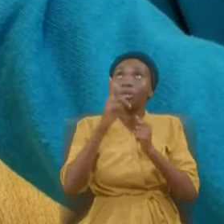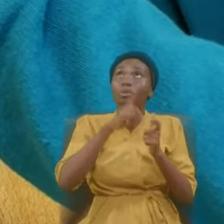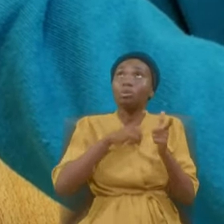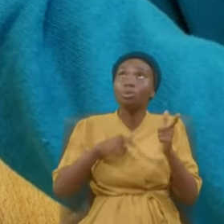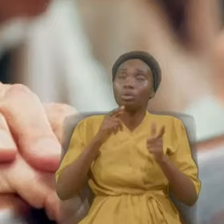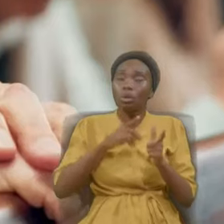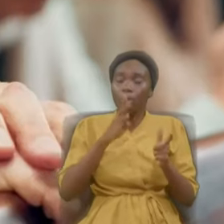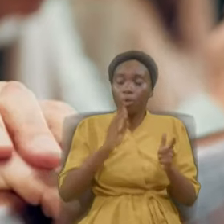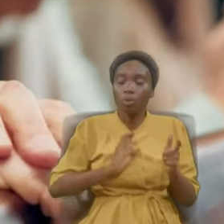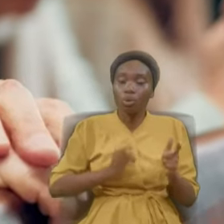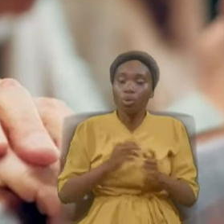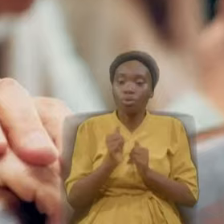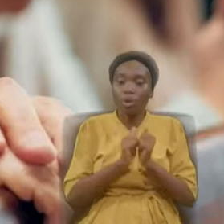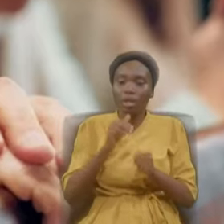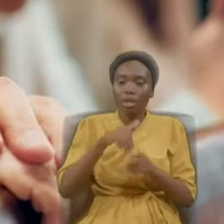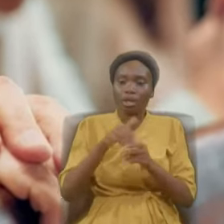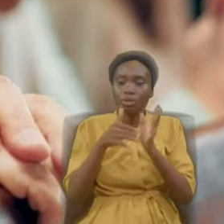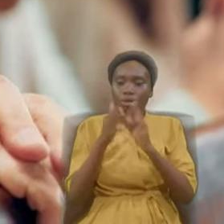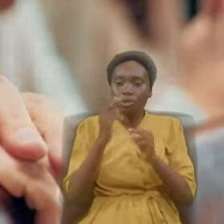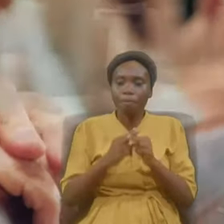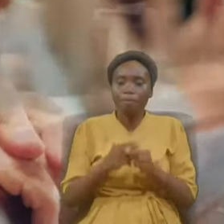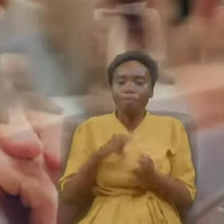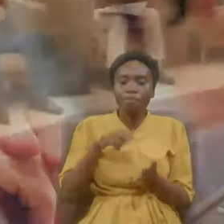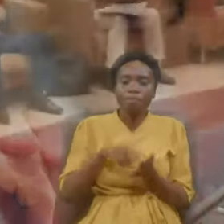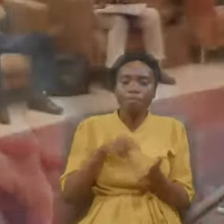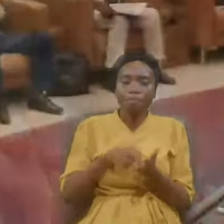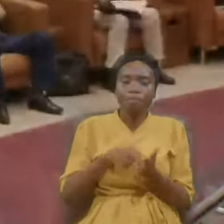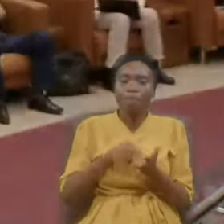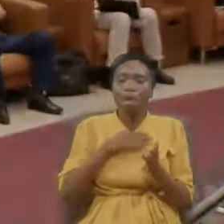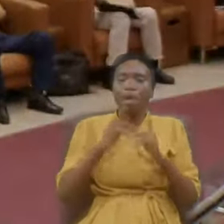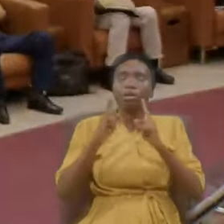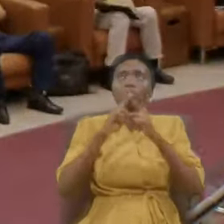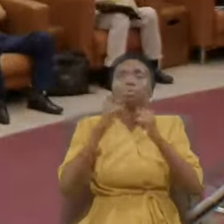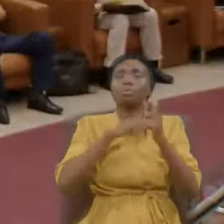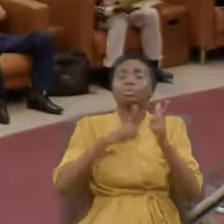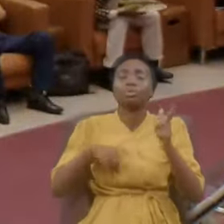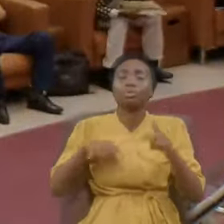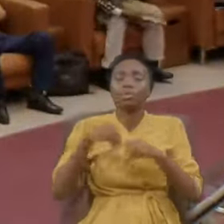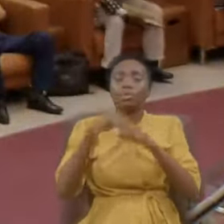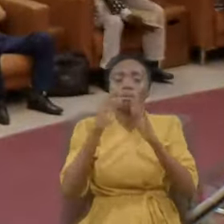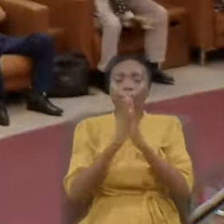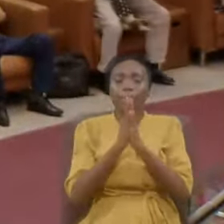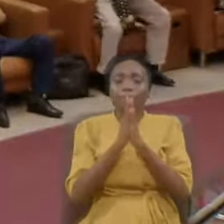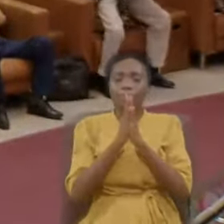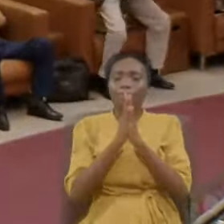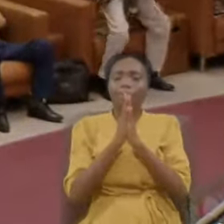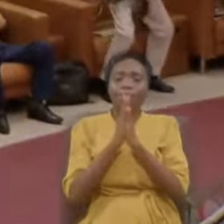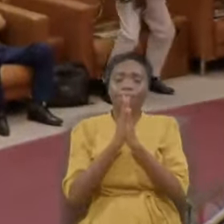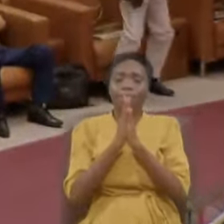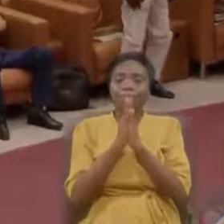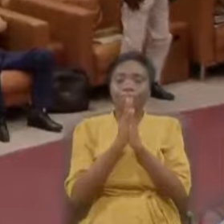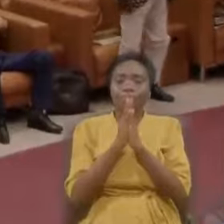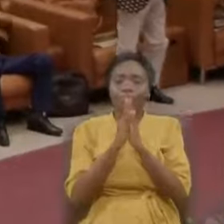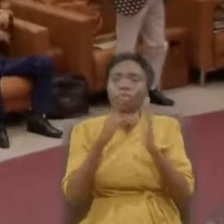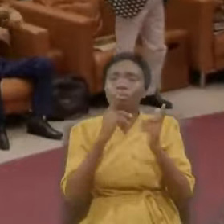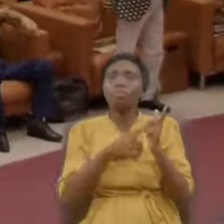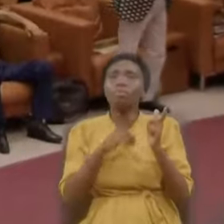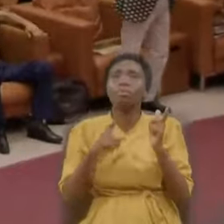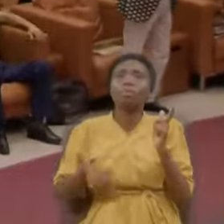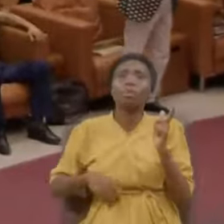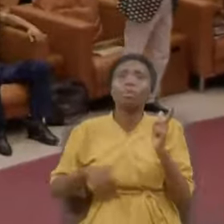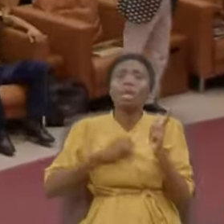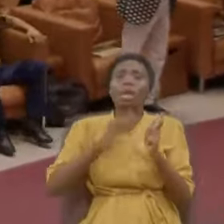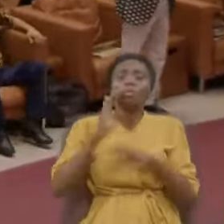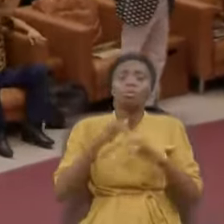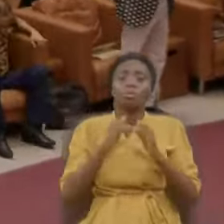be with us together in Jesus' name. Let's rise up and talk to the Lord in prayer. Why don't you talk to the Lord and say, Lord, I